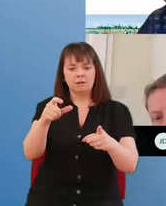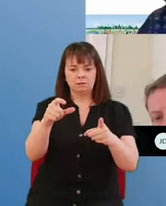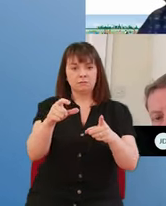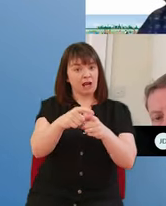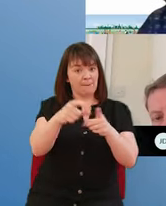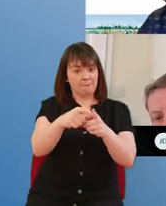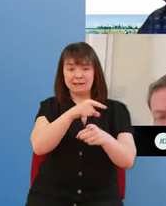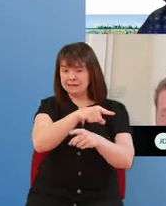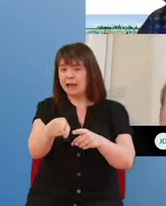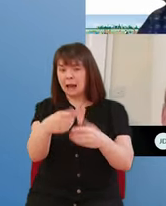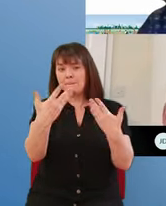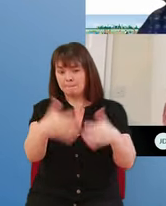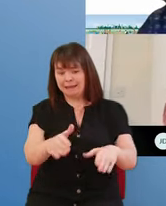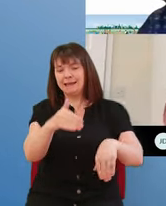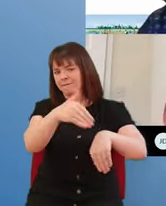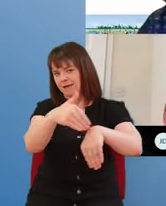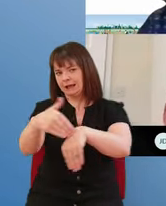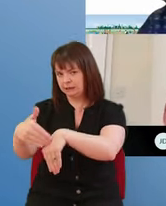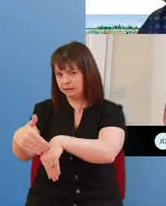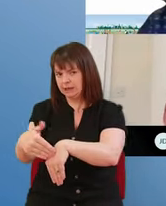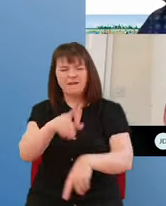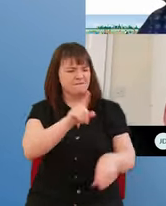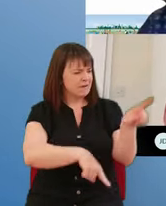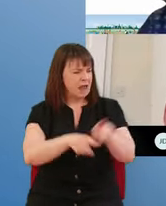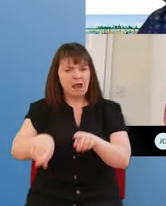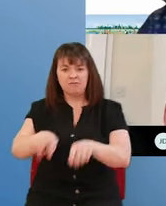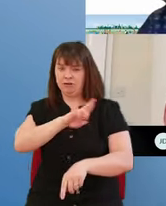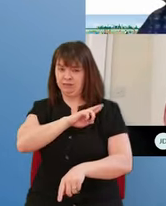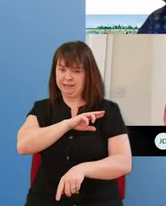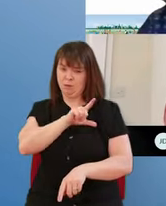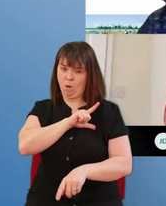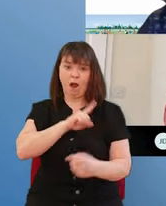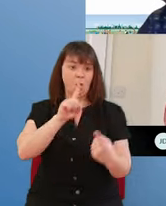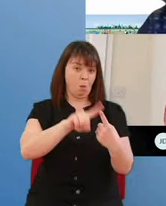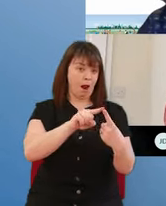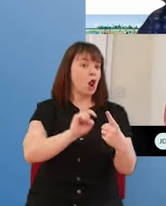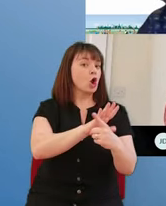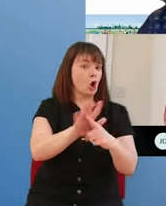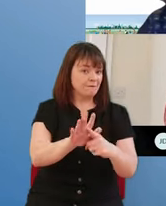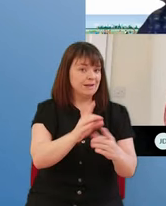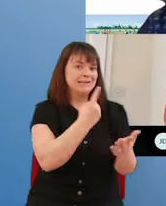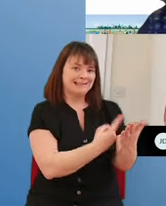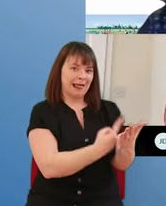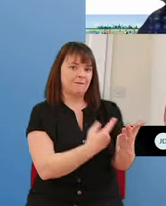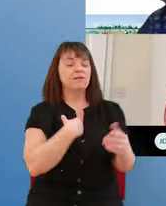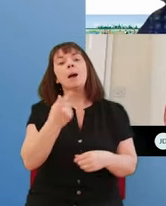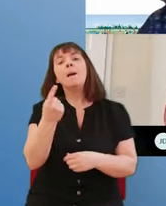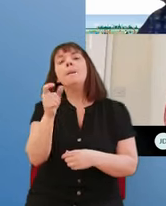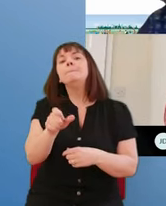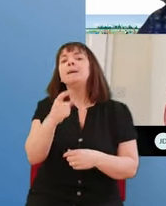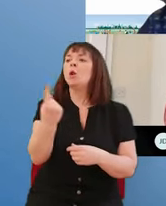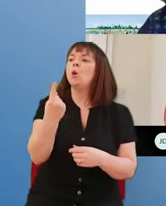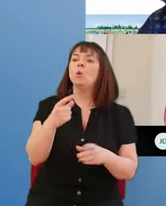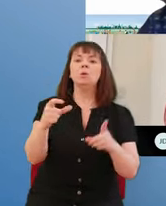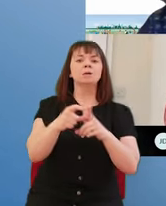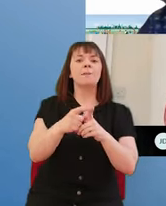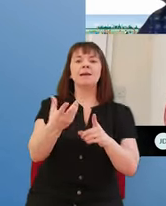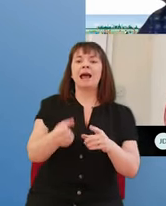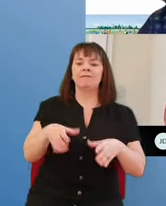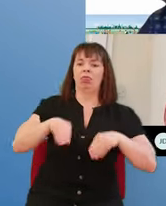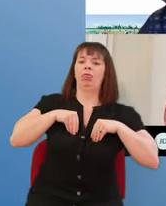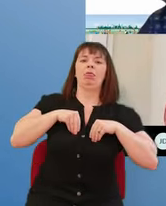catch coronavirus are significantly more likely than others to require hospitalisation, ITU admission, and indeed face